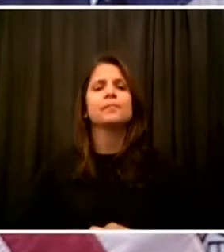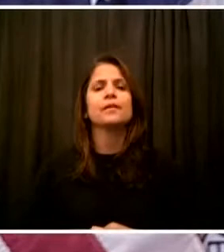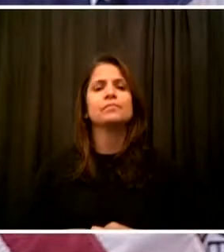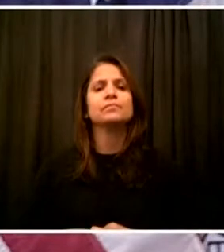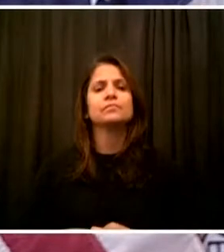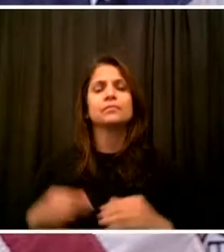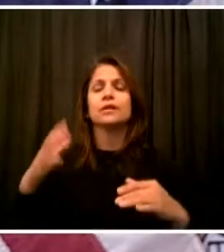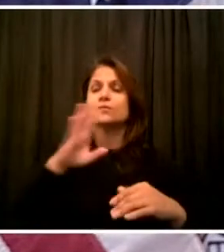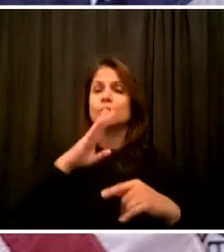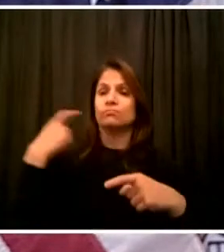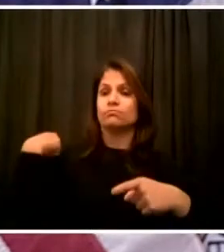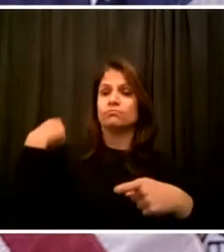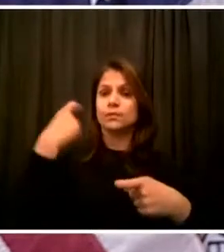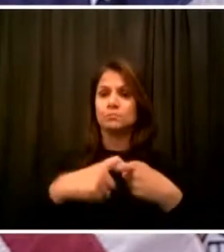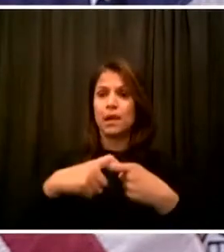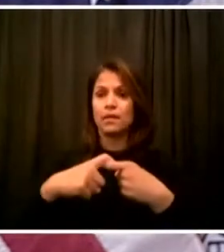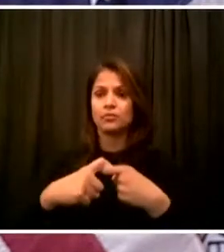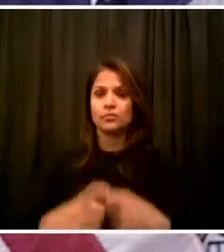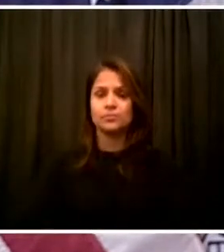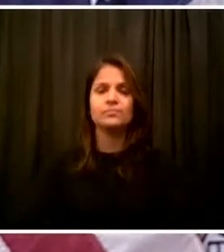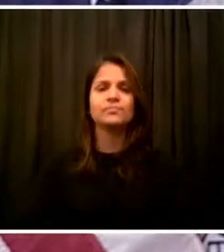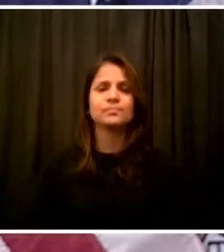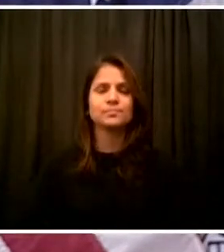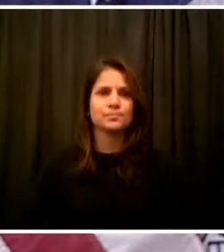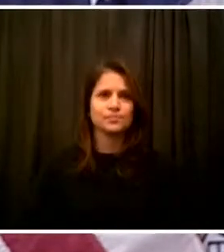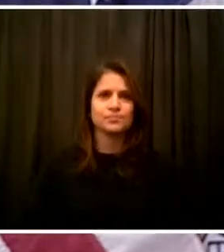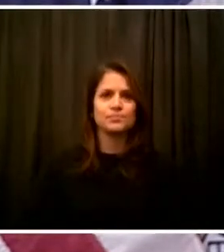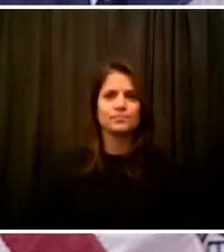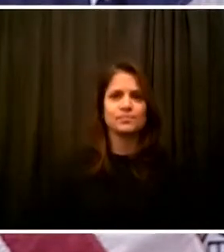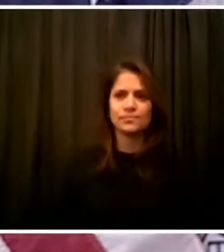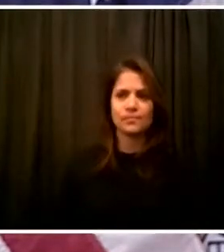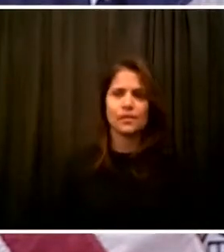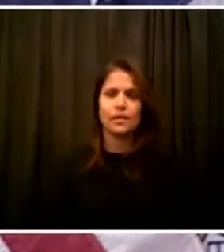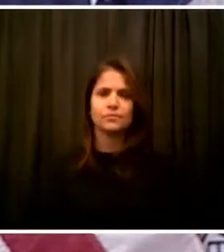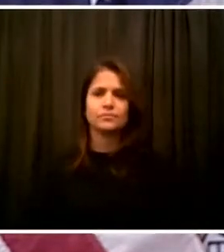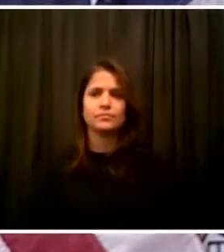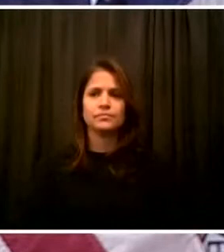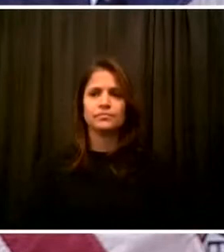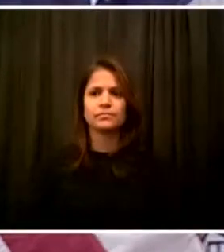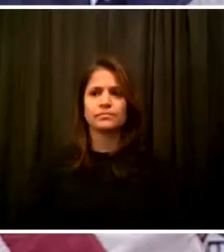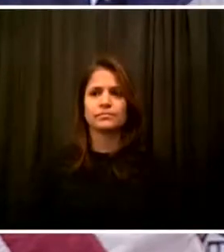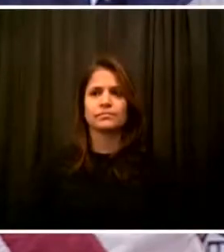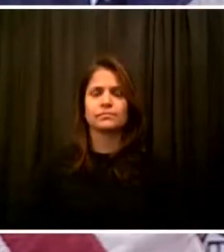Pero seguimos cambiando esa historia con más capacidad.